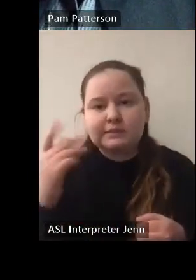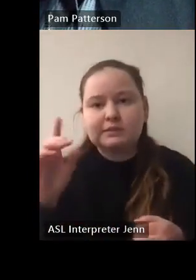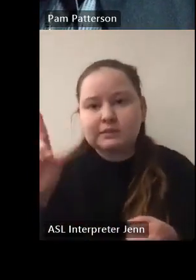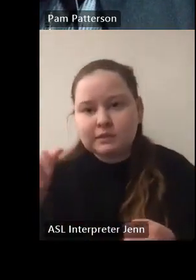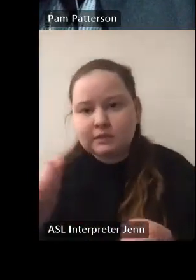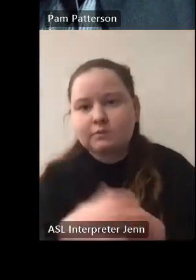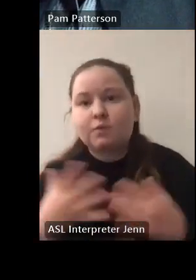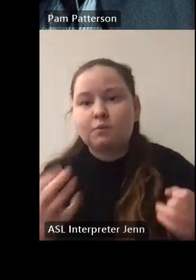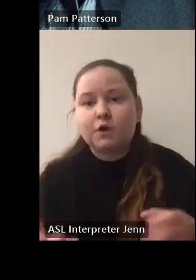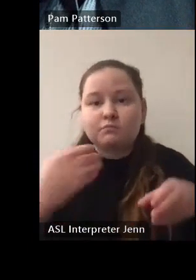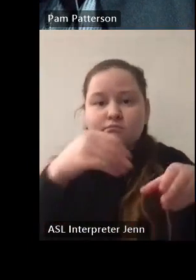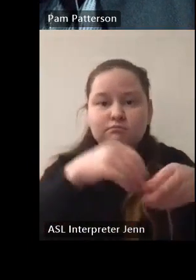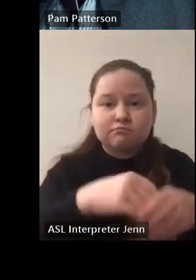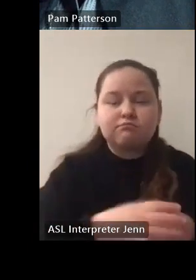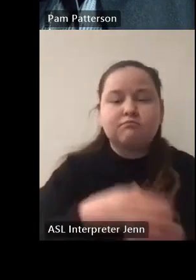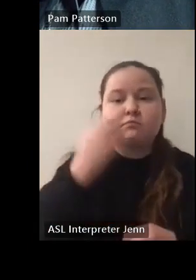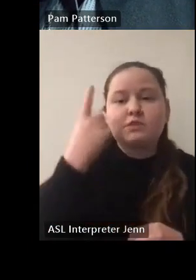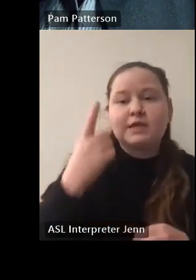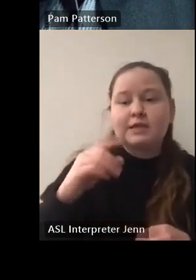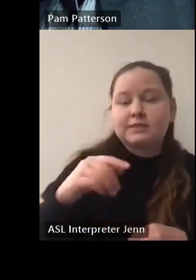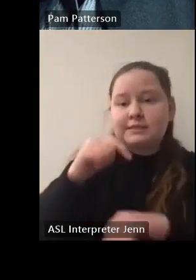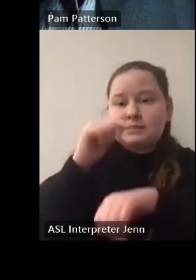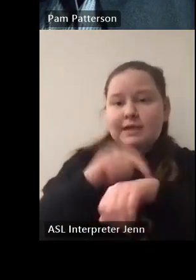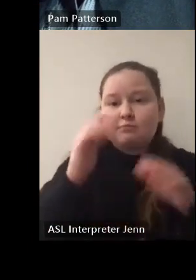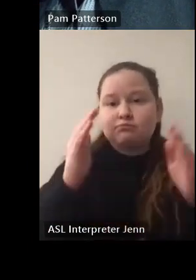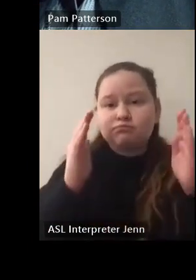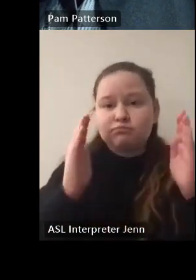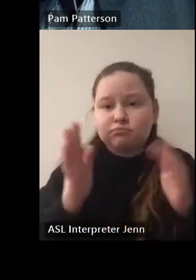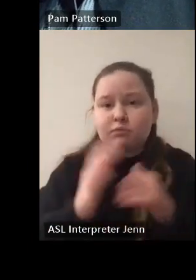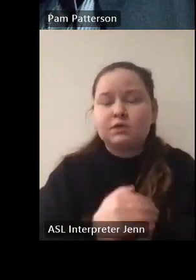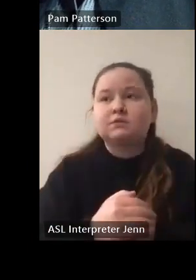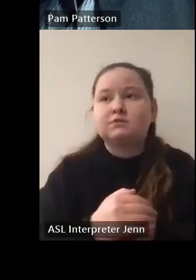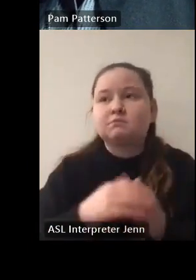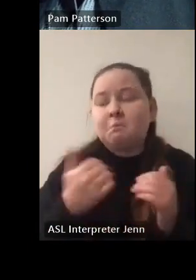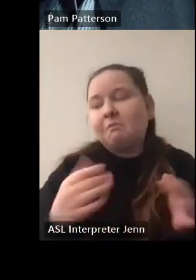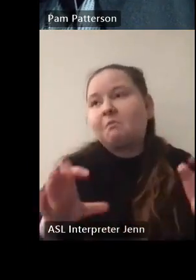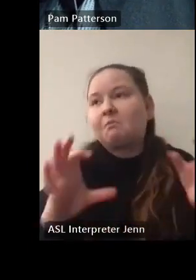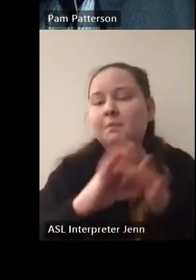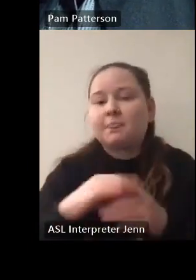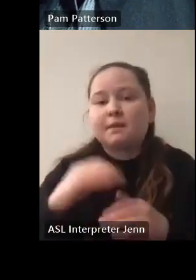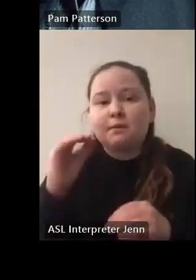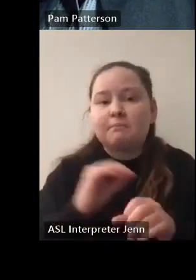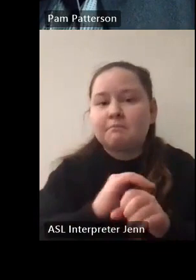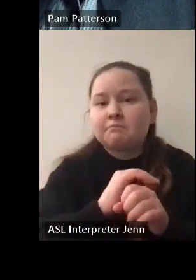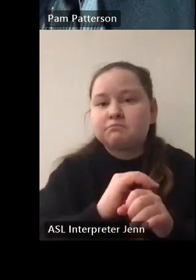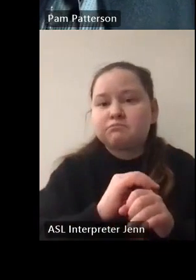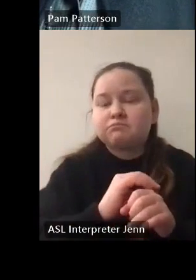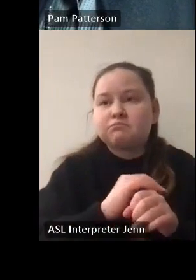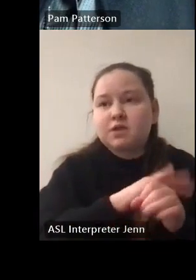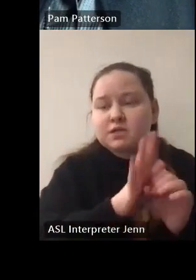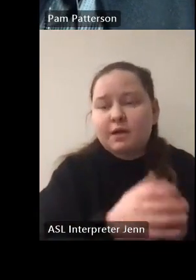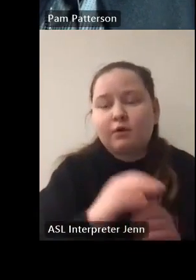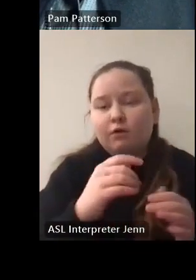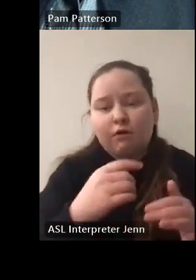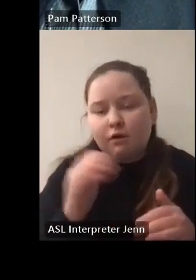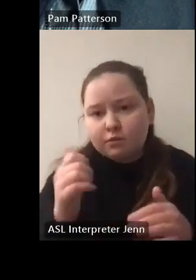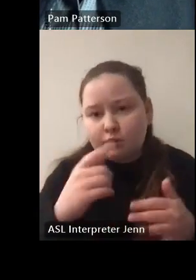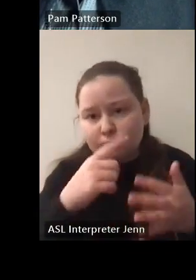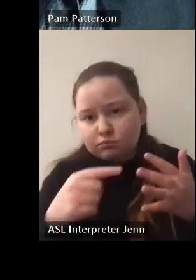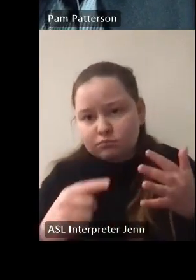by understanding how time constraints, the pandemic, and various other factors may have an impact on